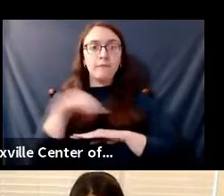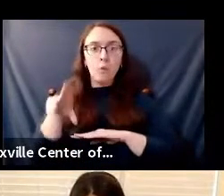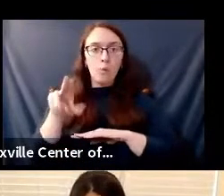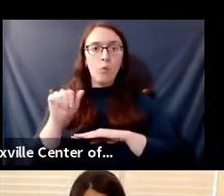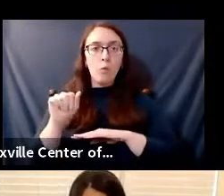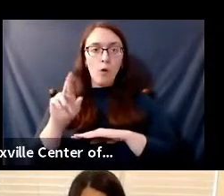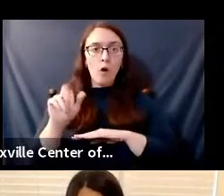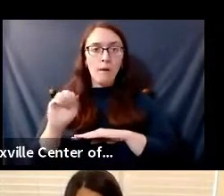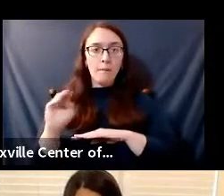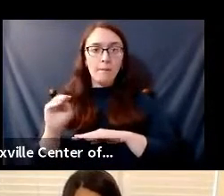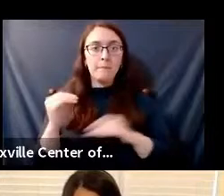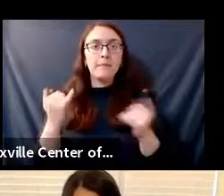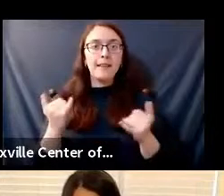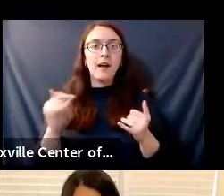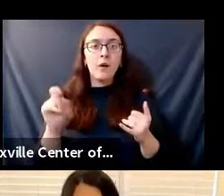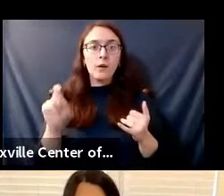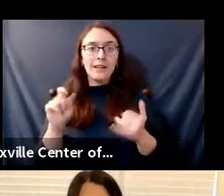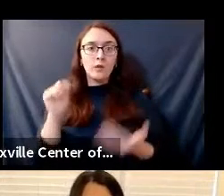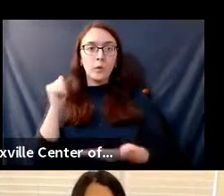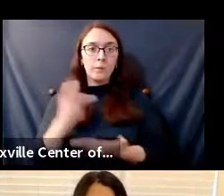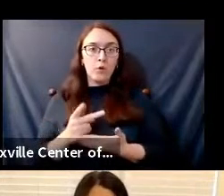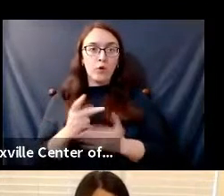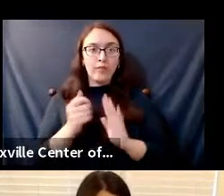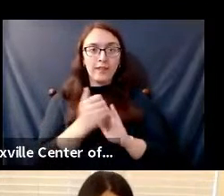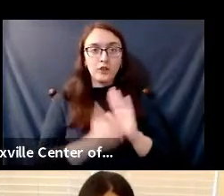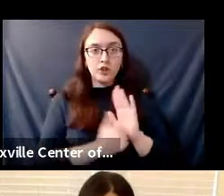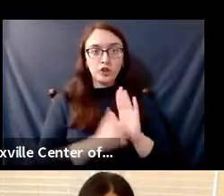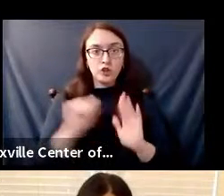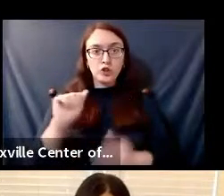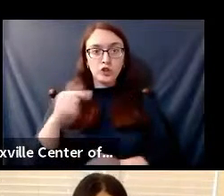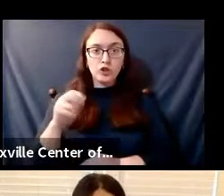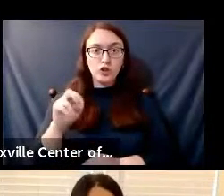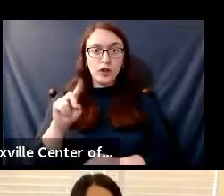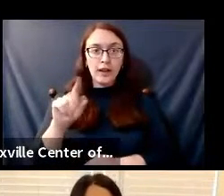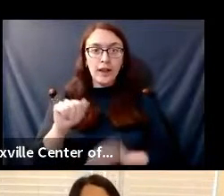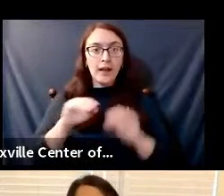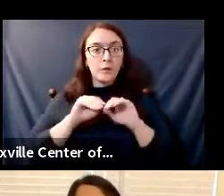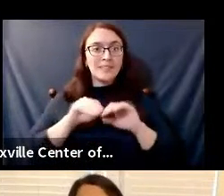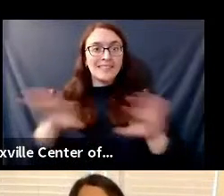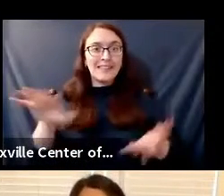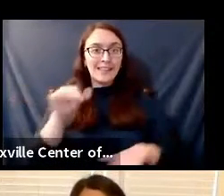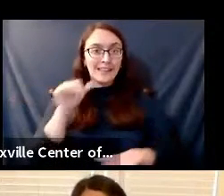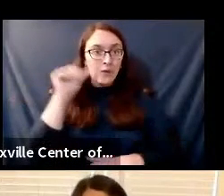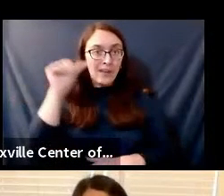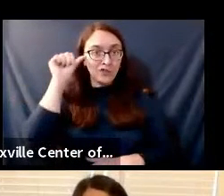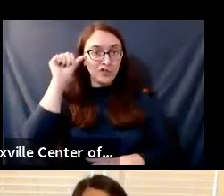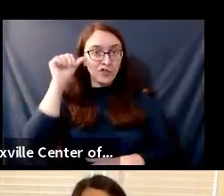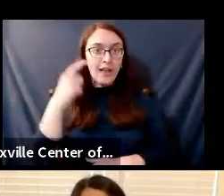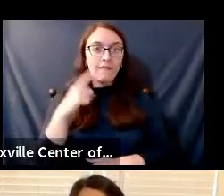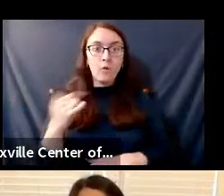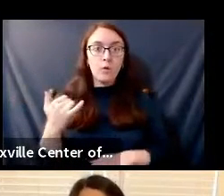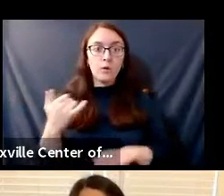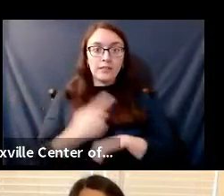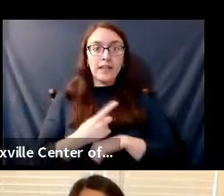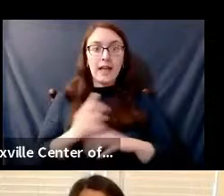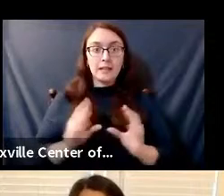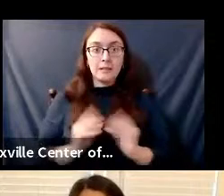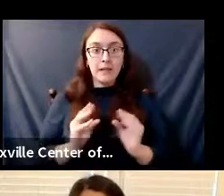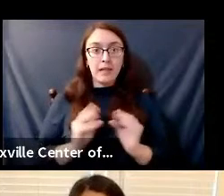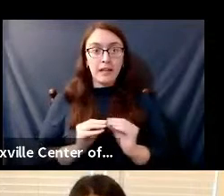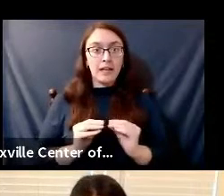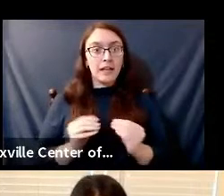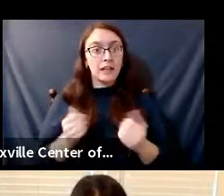to set and approve the agenda. The agenda was sent out, I believe, on yesterday for today's meeting. Are there